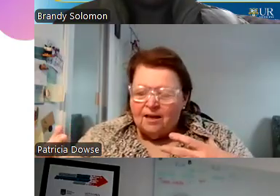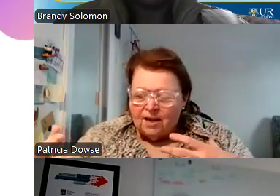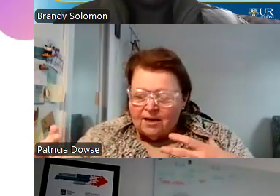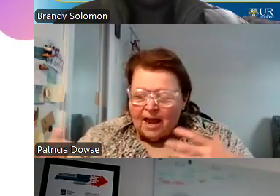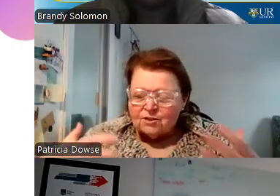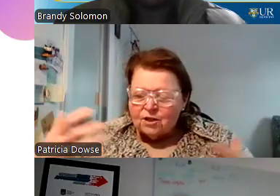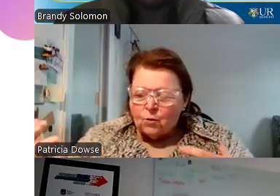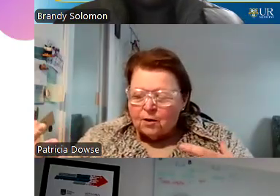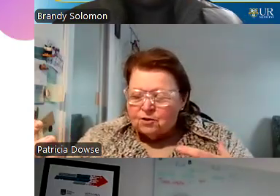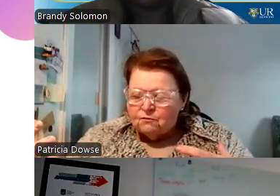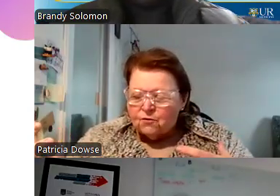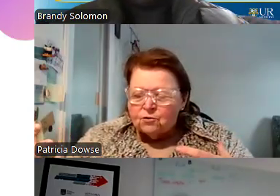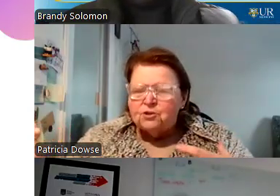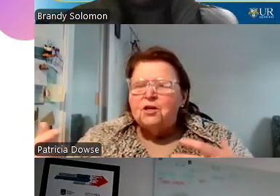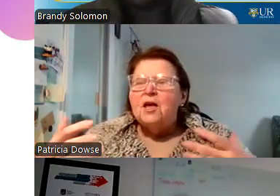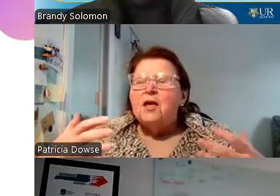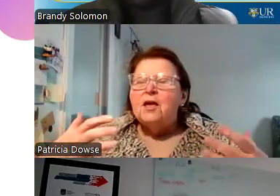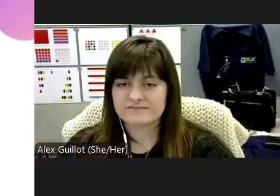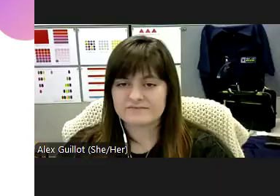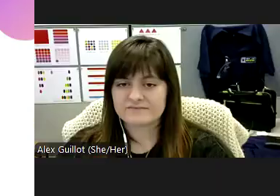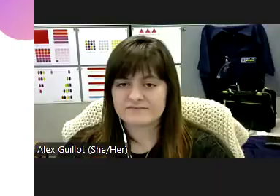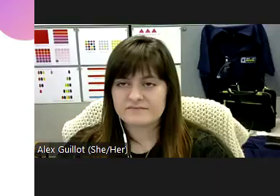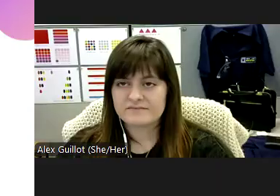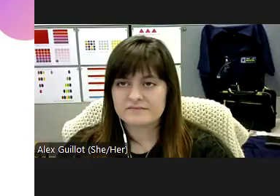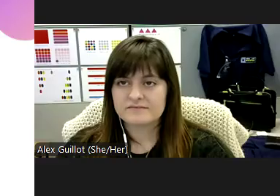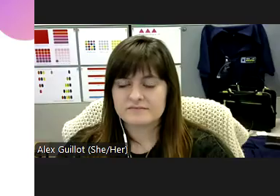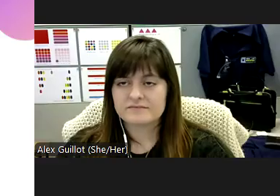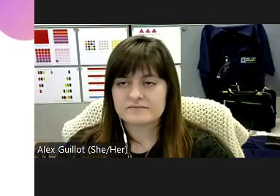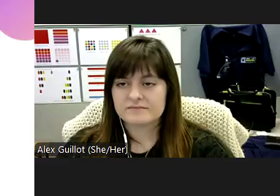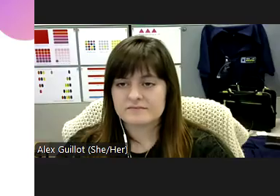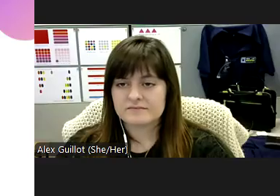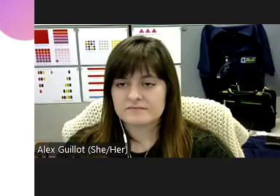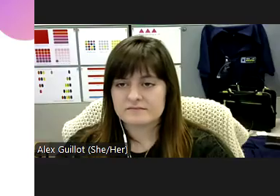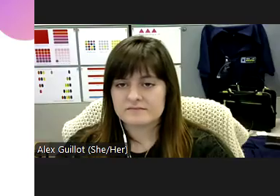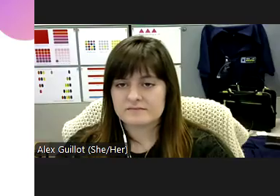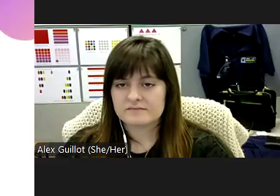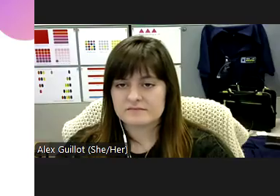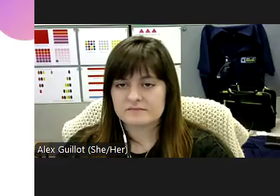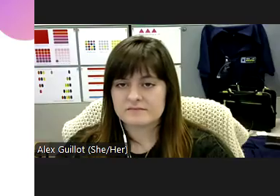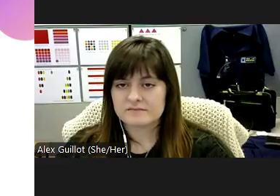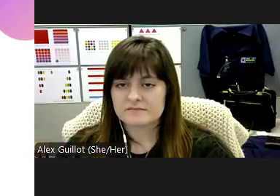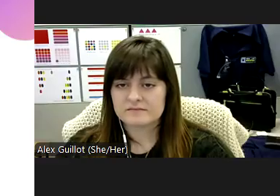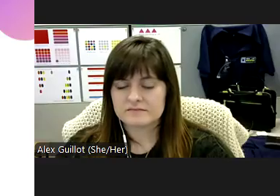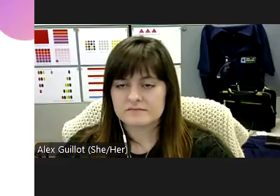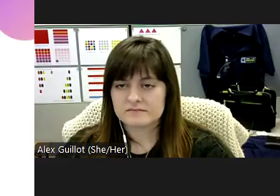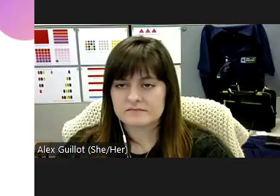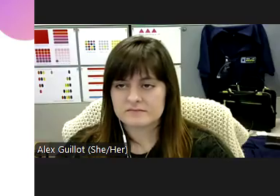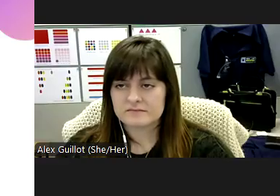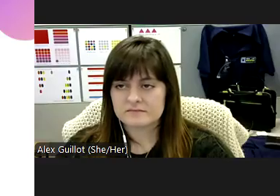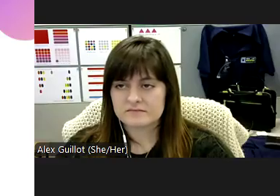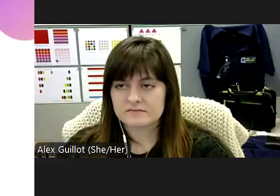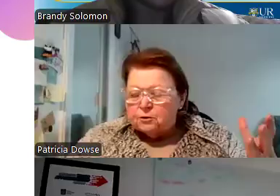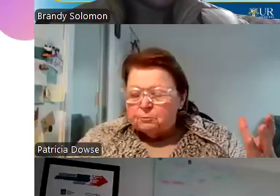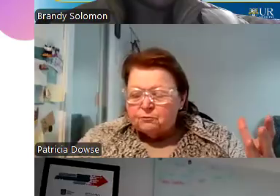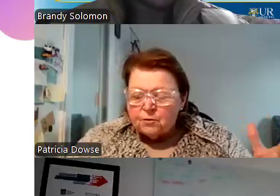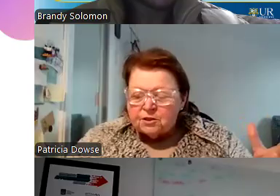understanding and asking the question first, it makes sense. Who are you, and do they tell you about it? So a person first